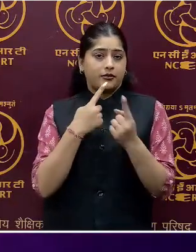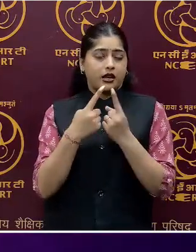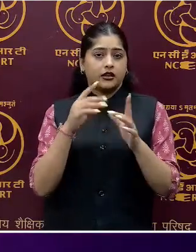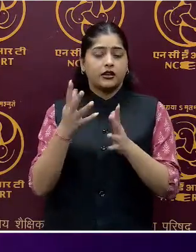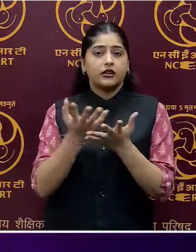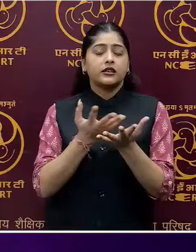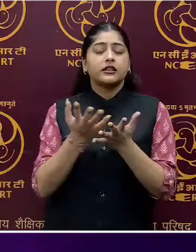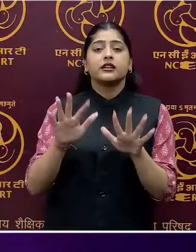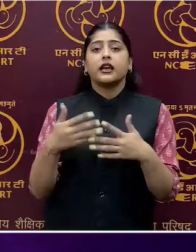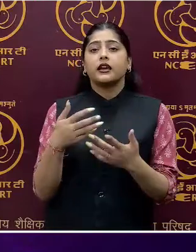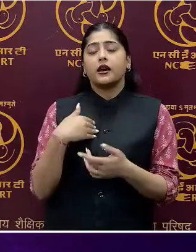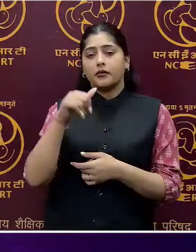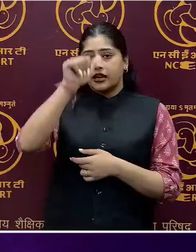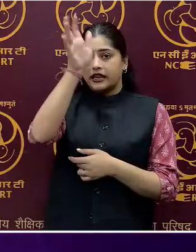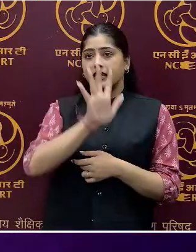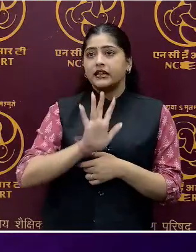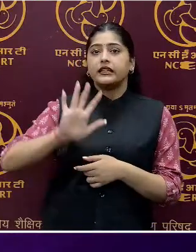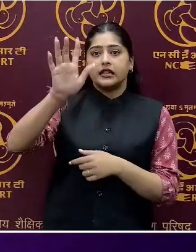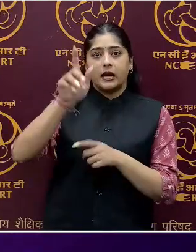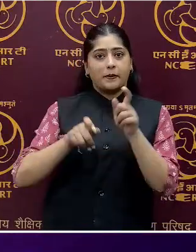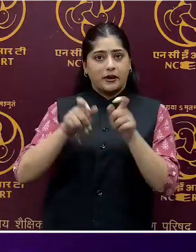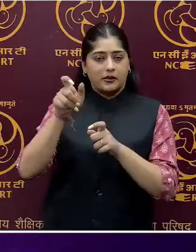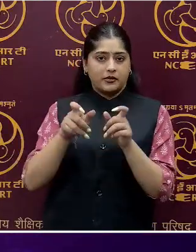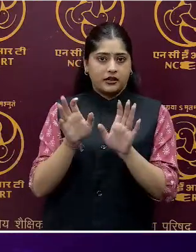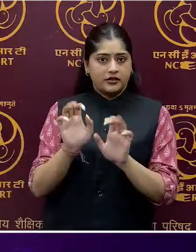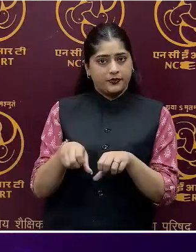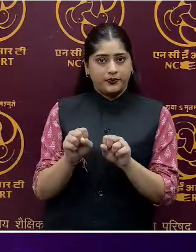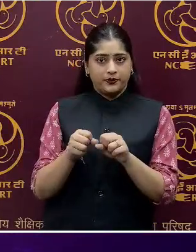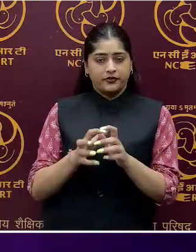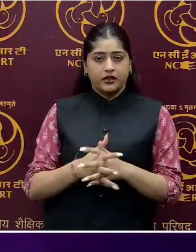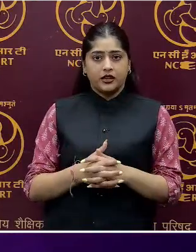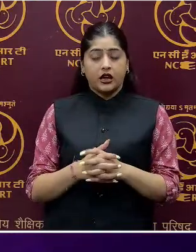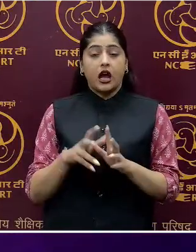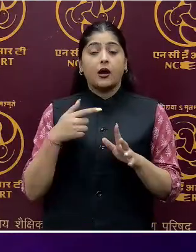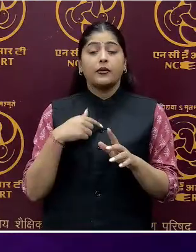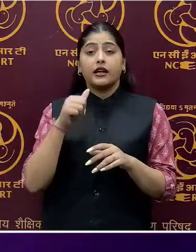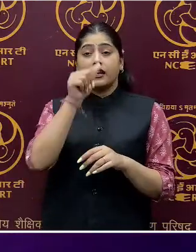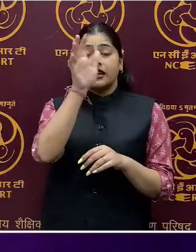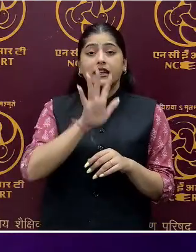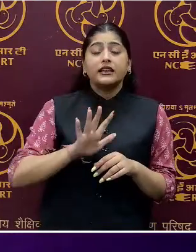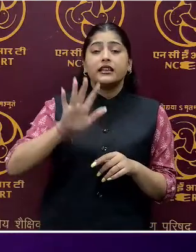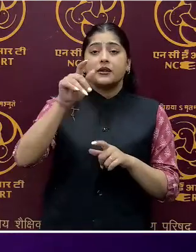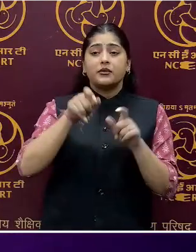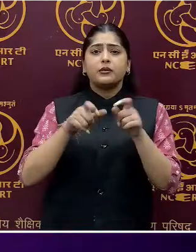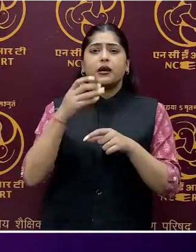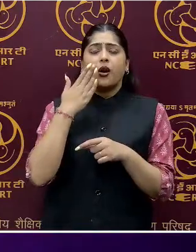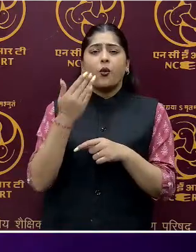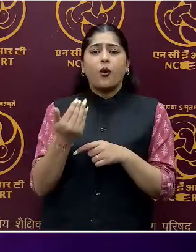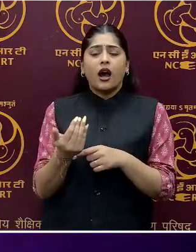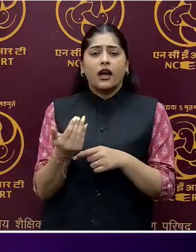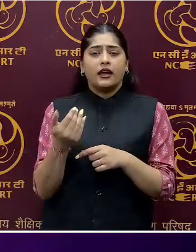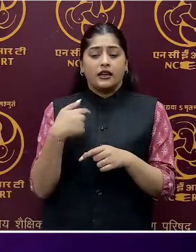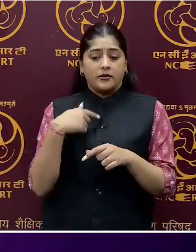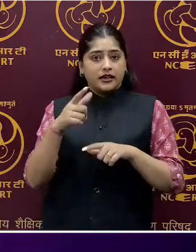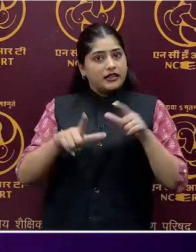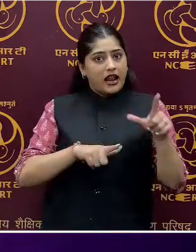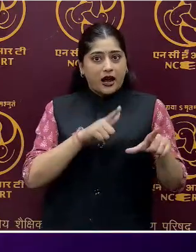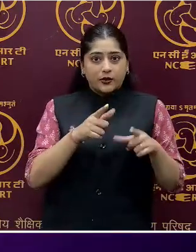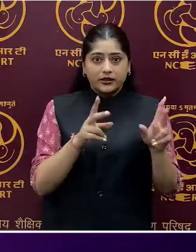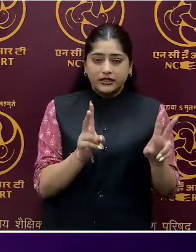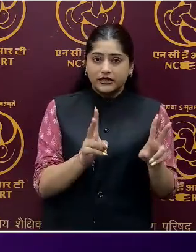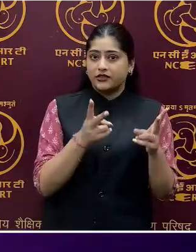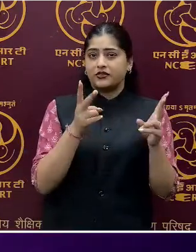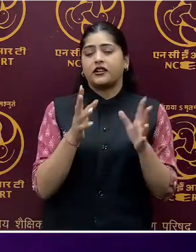and as this chapter itself says, we are all Indians. What makes us Indian is that different languages we have discussed